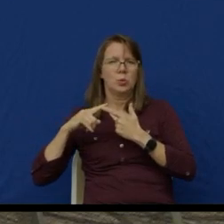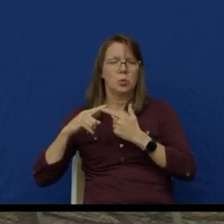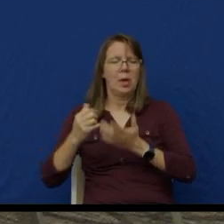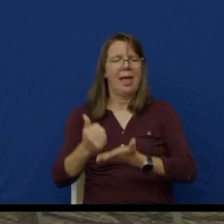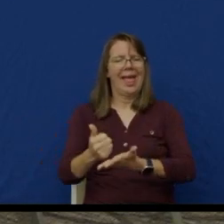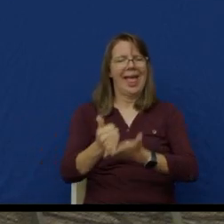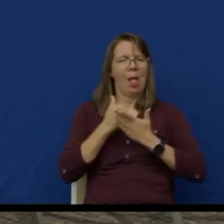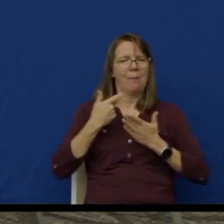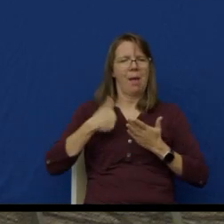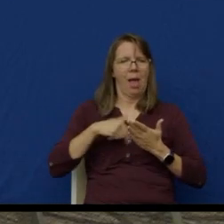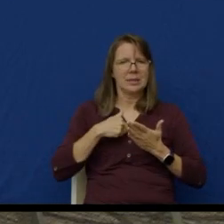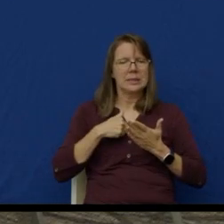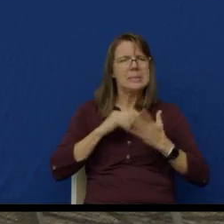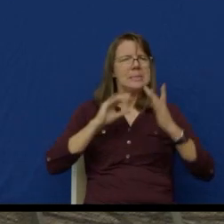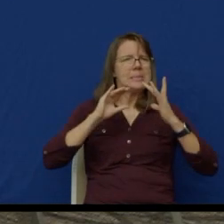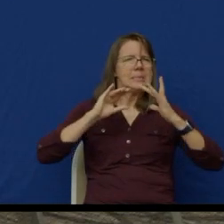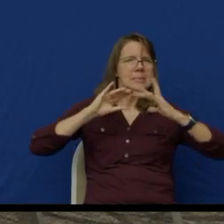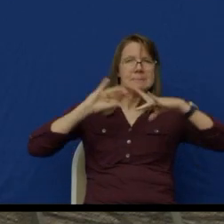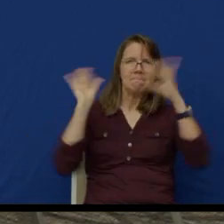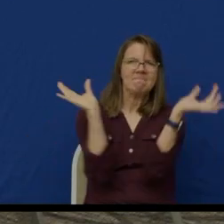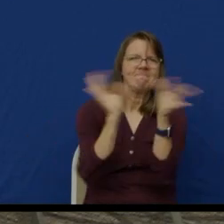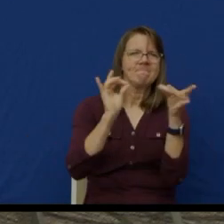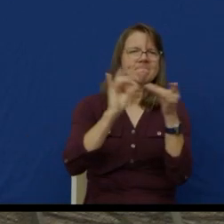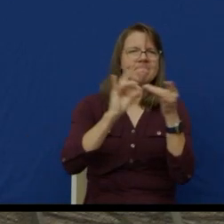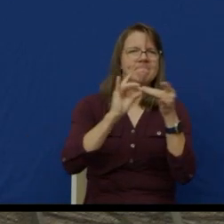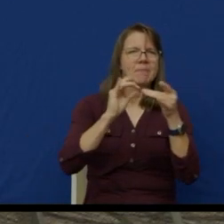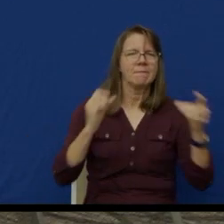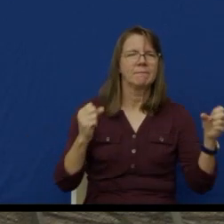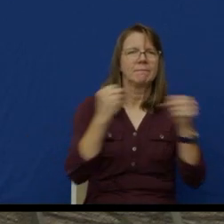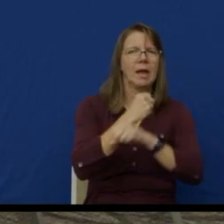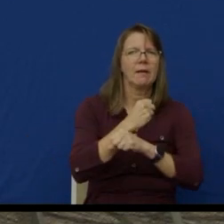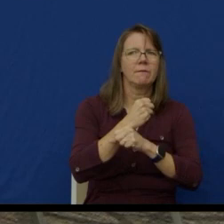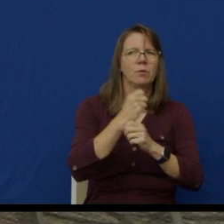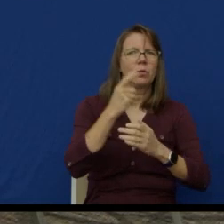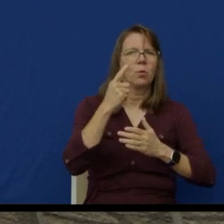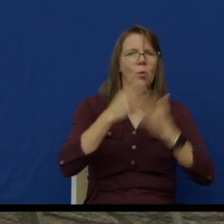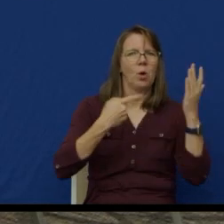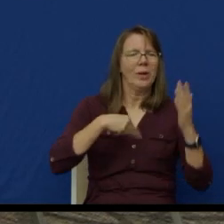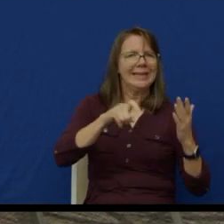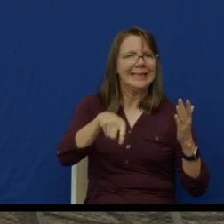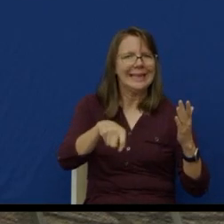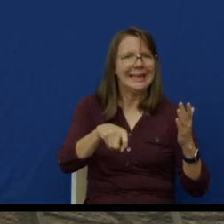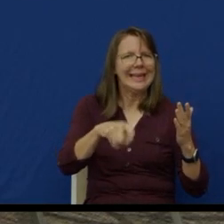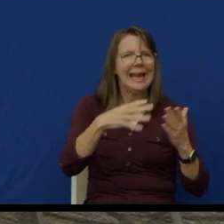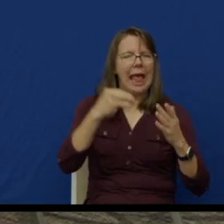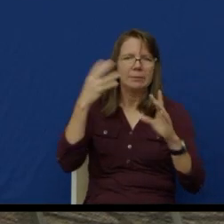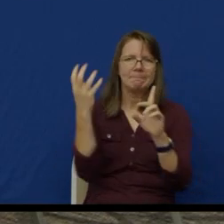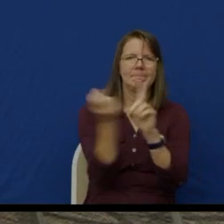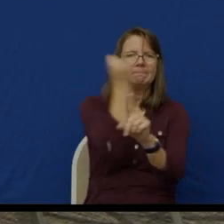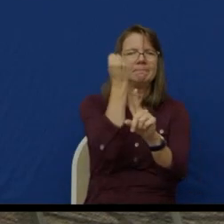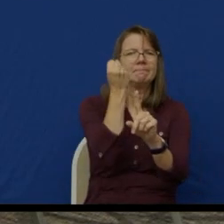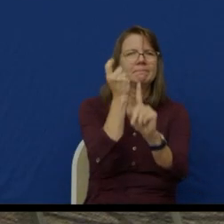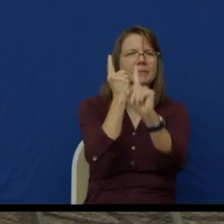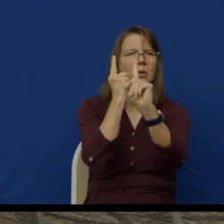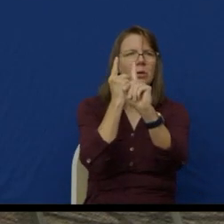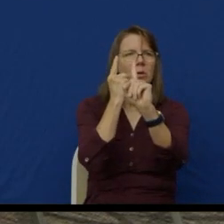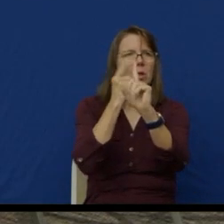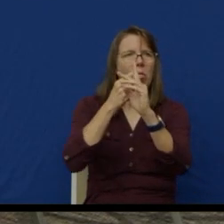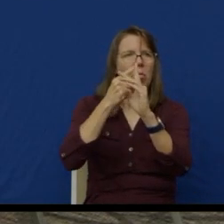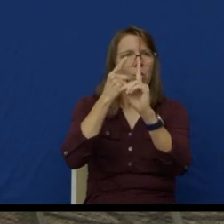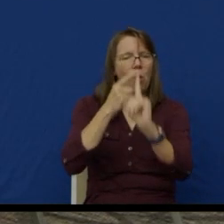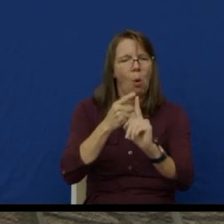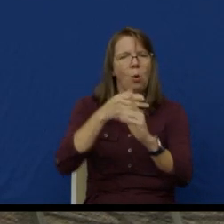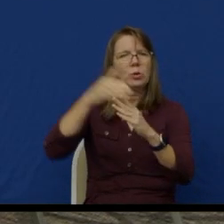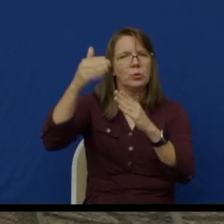and show that we are true partners in achieving the outcomes that are important for our